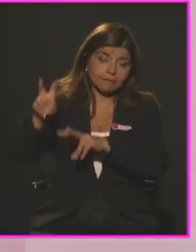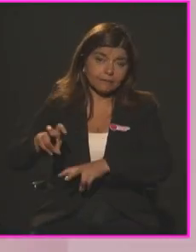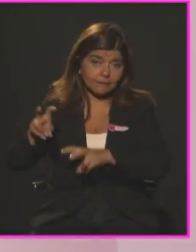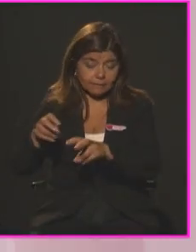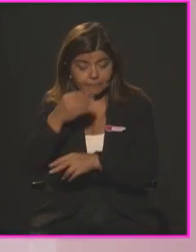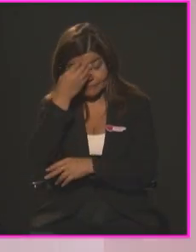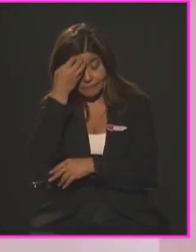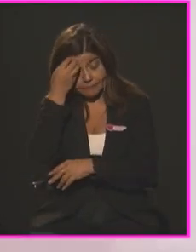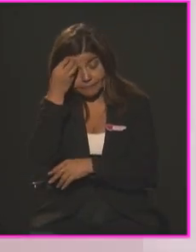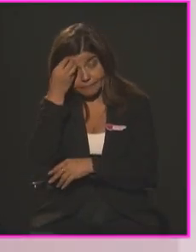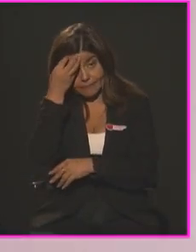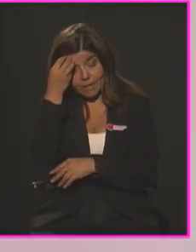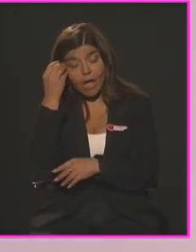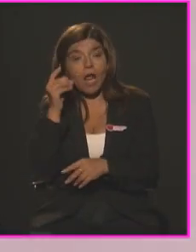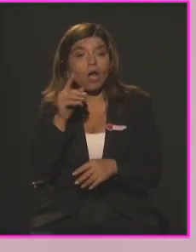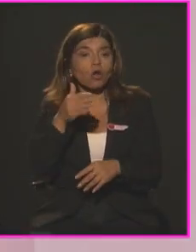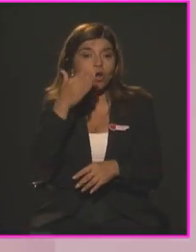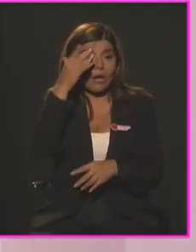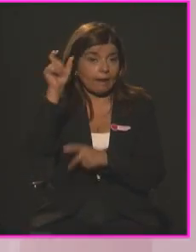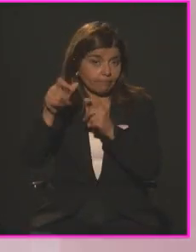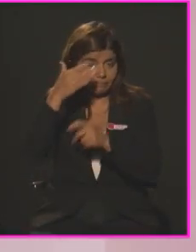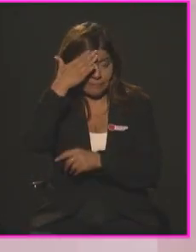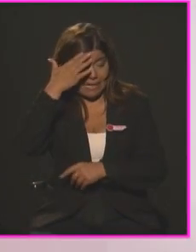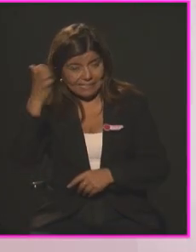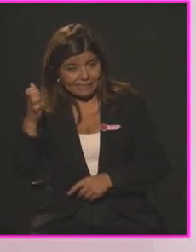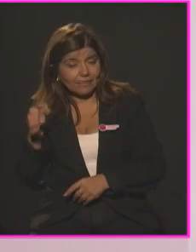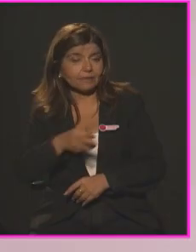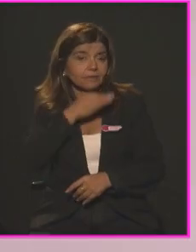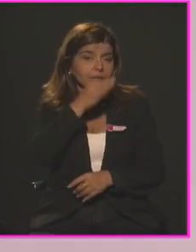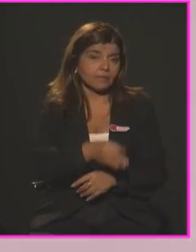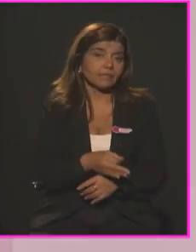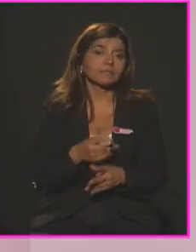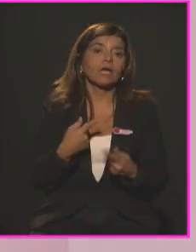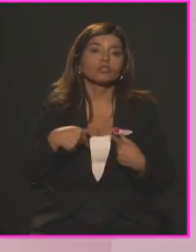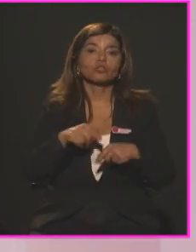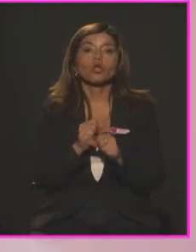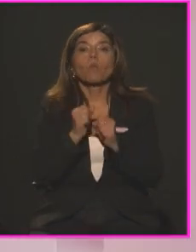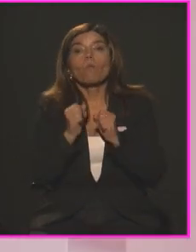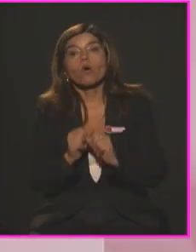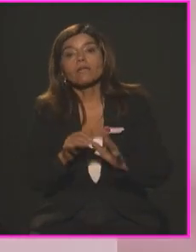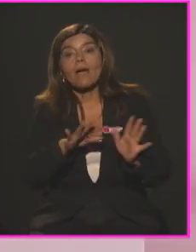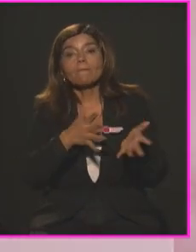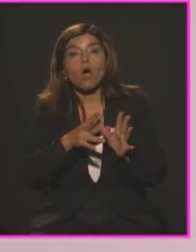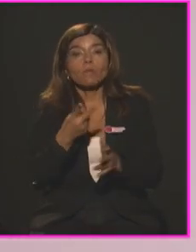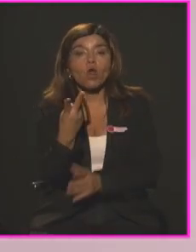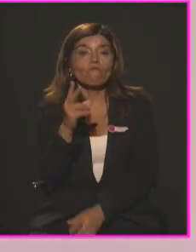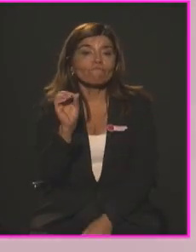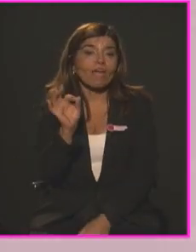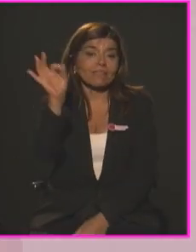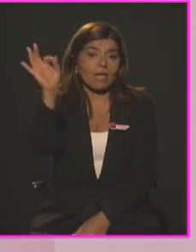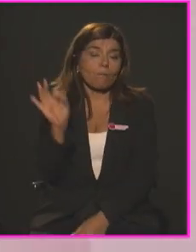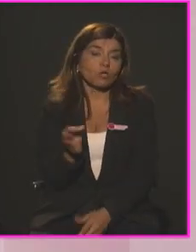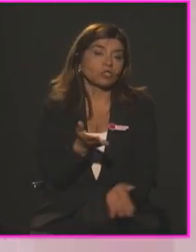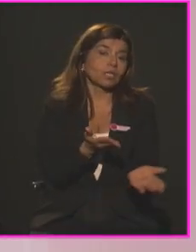Experts estimate that we could meet over 20% of our future food needs by